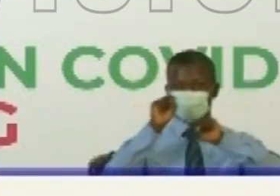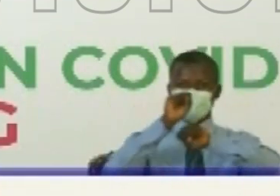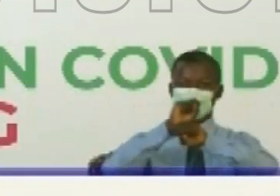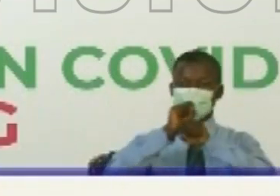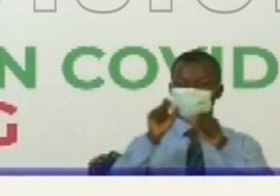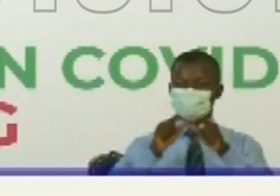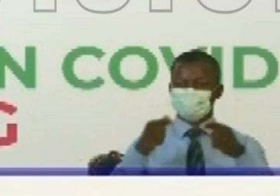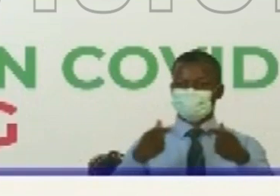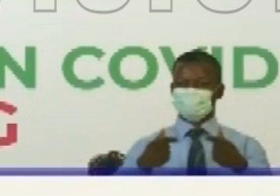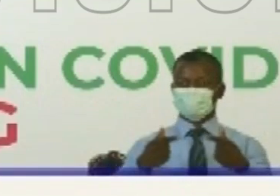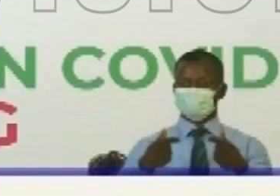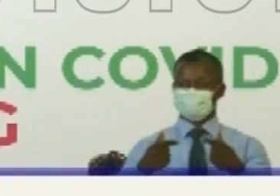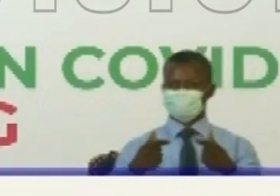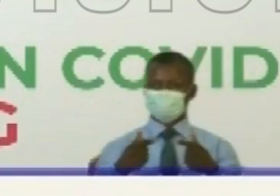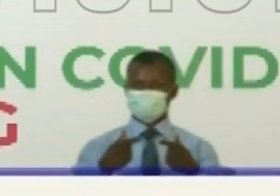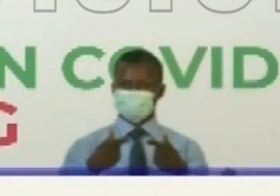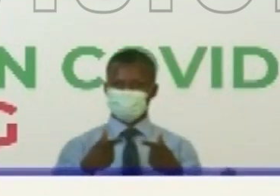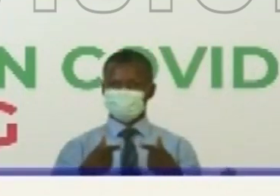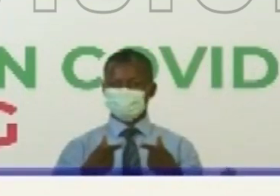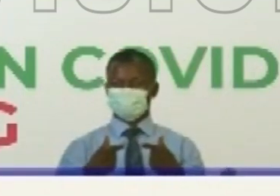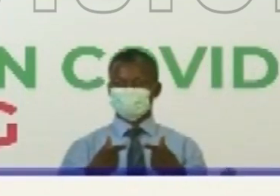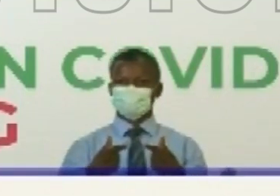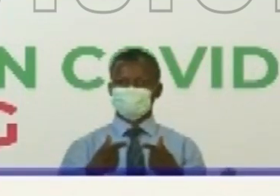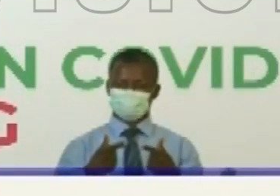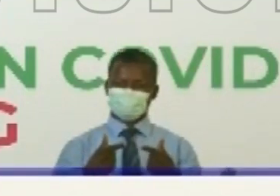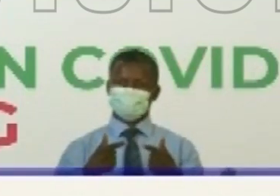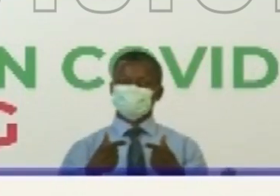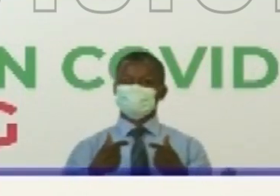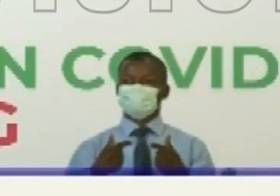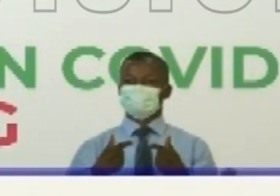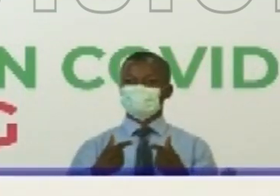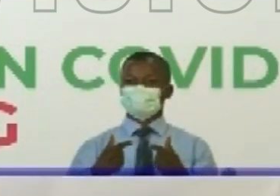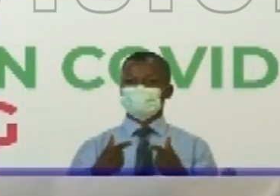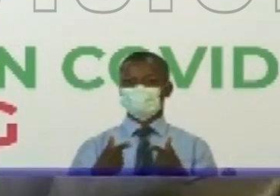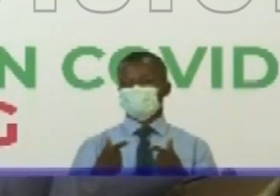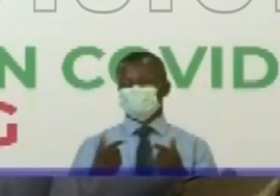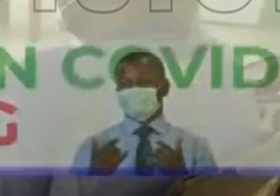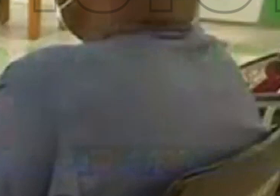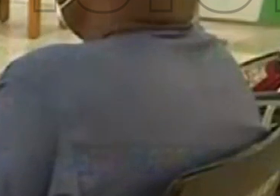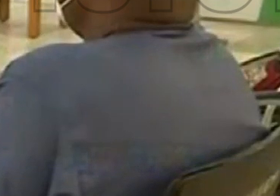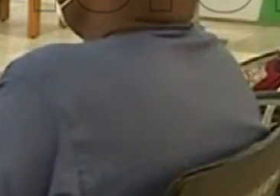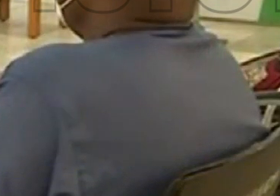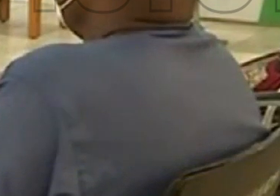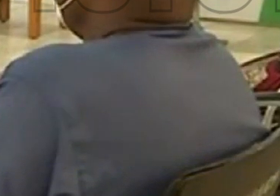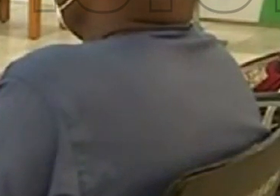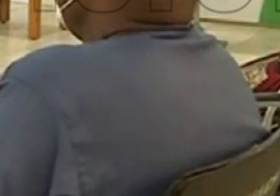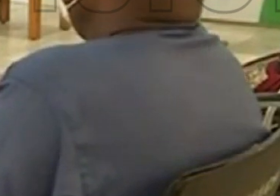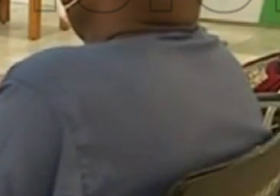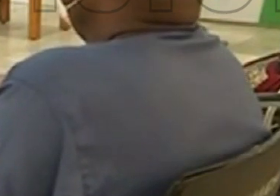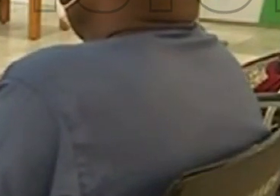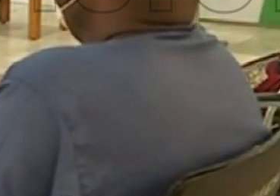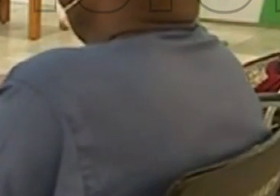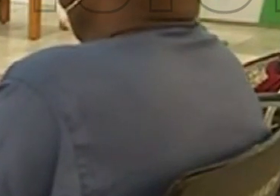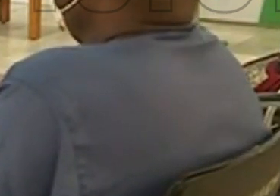Task Force, and INEC Chairman, I understand is around,